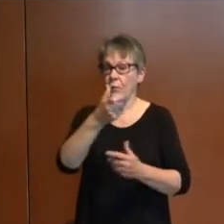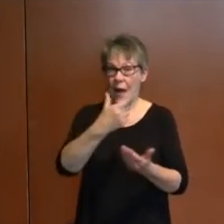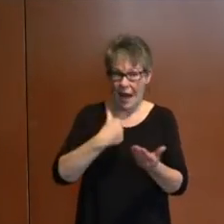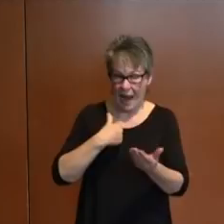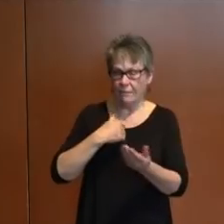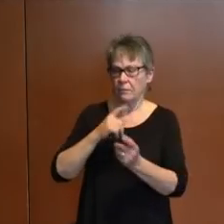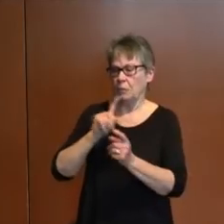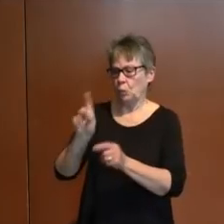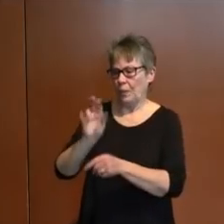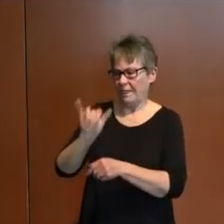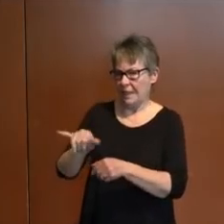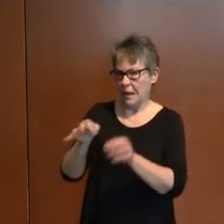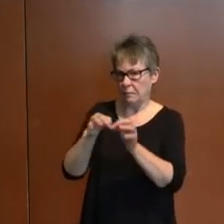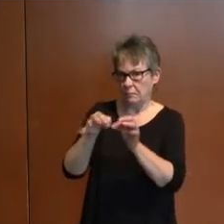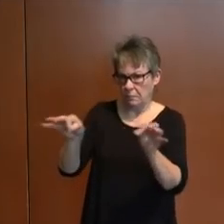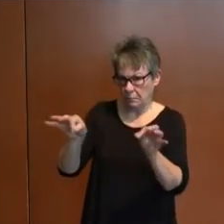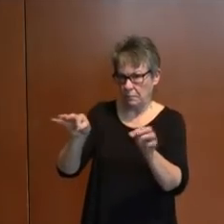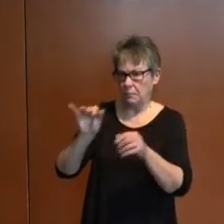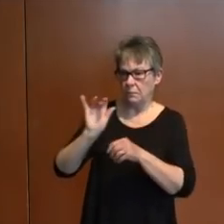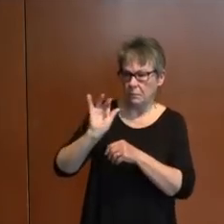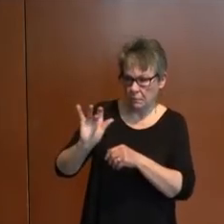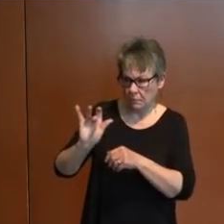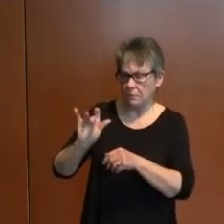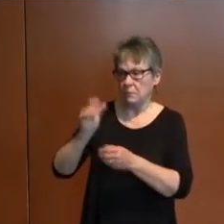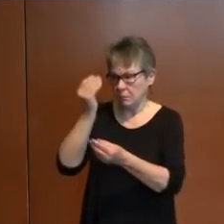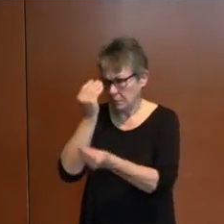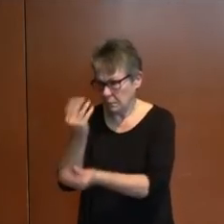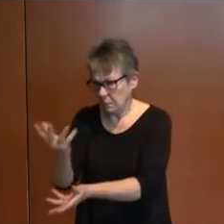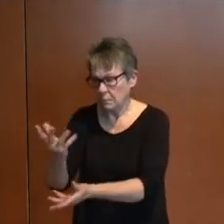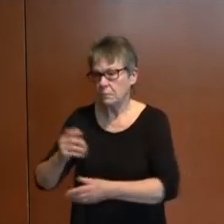donate, they can reach out to us at